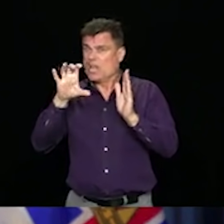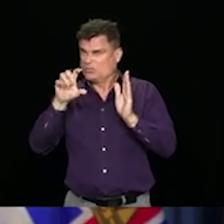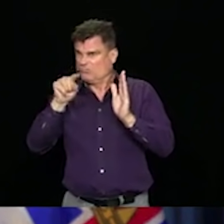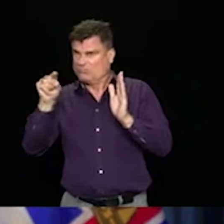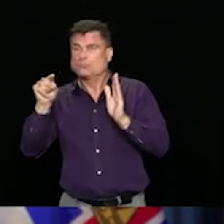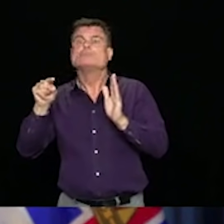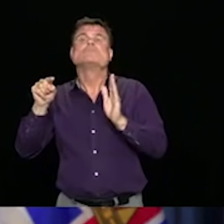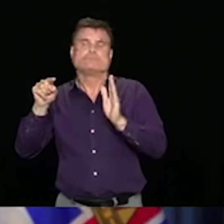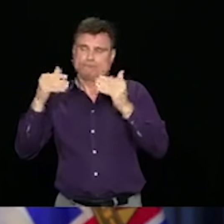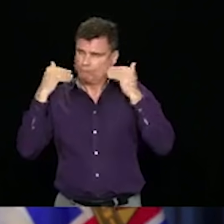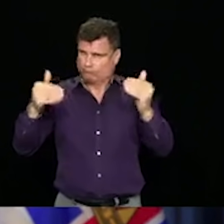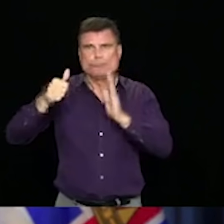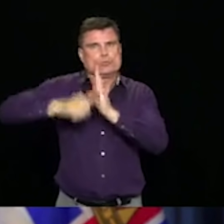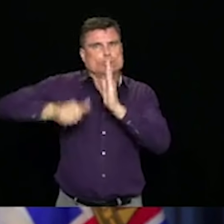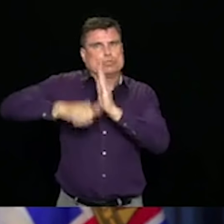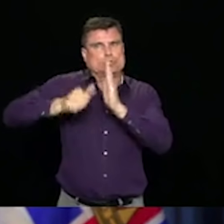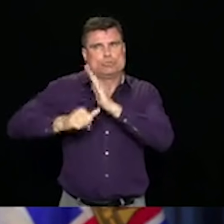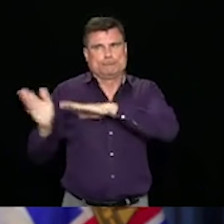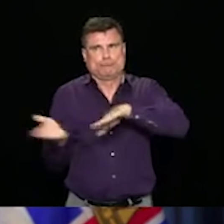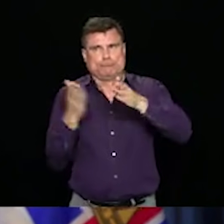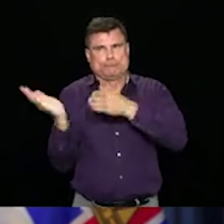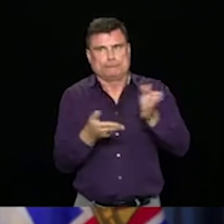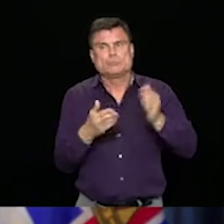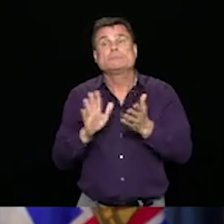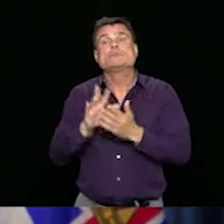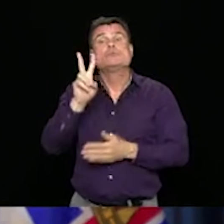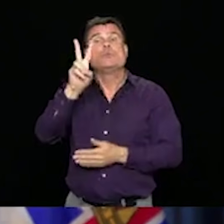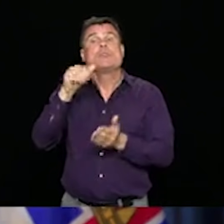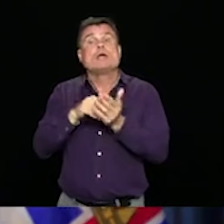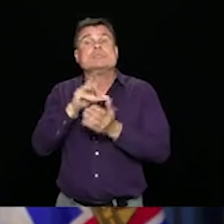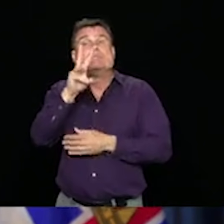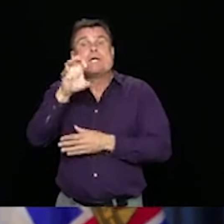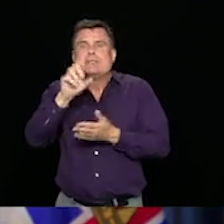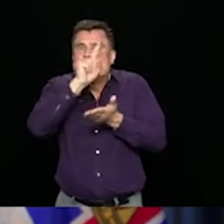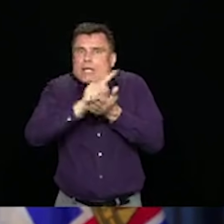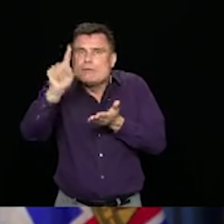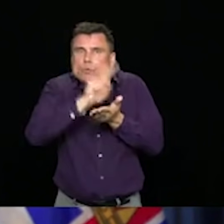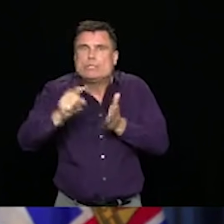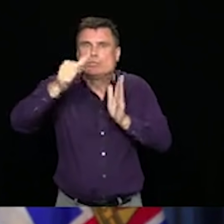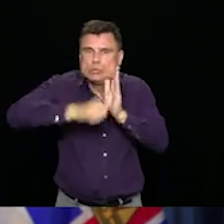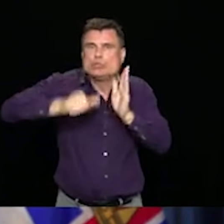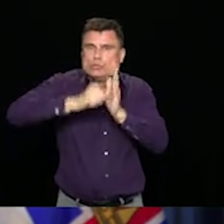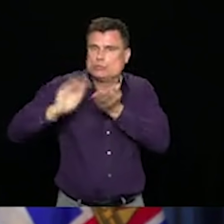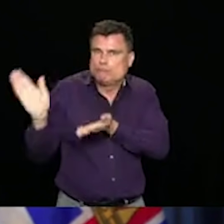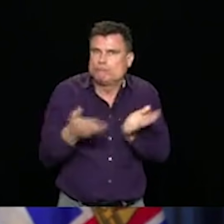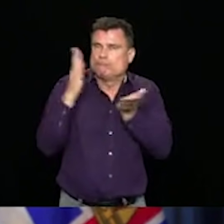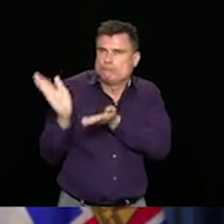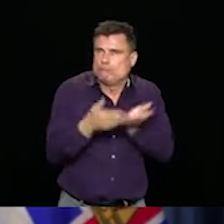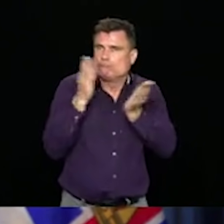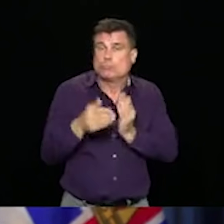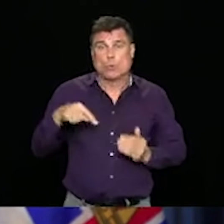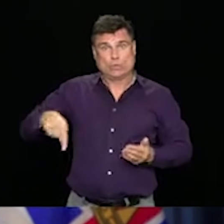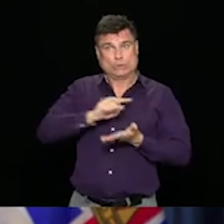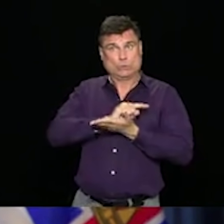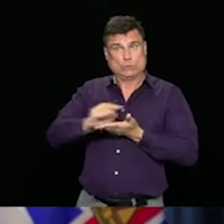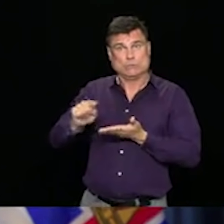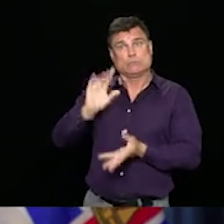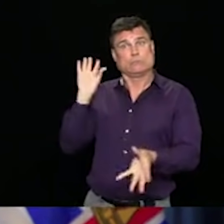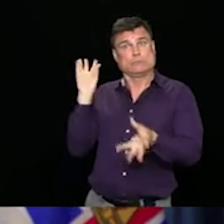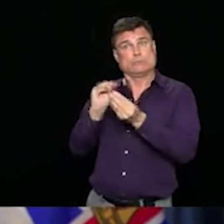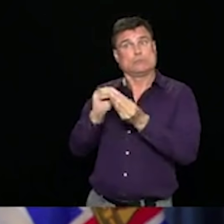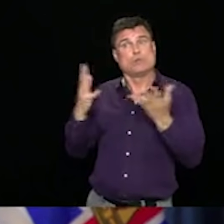23,385 such surgeries, or approximately 2,600 a week. This week, the number of completed surgeries